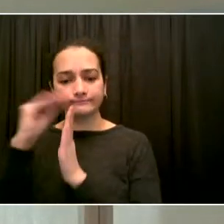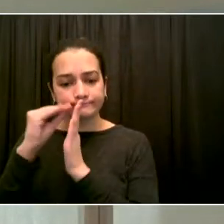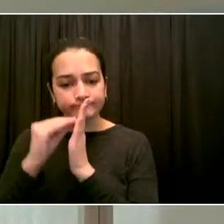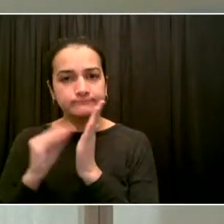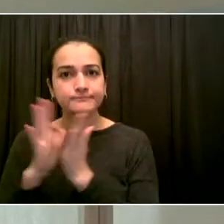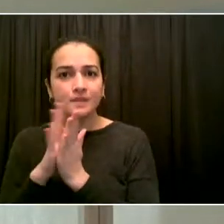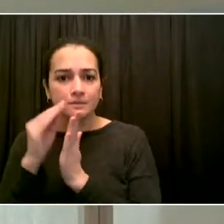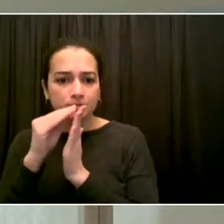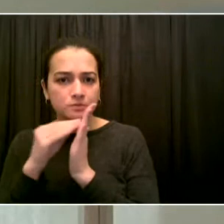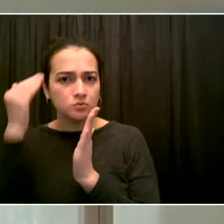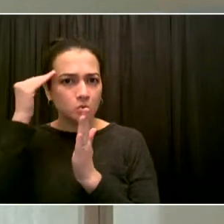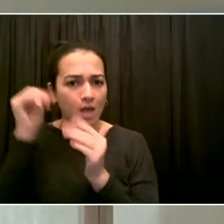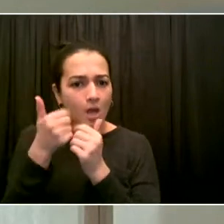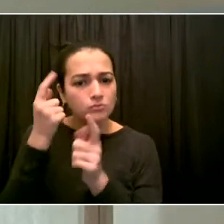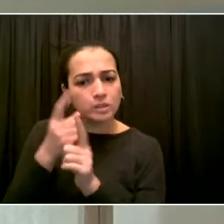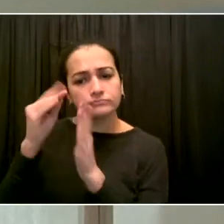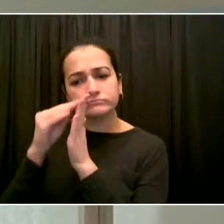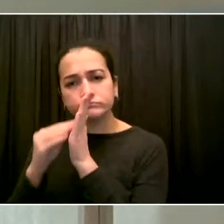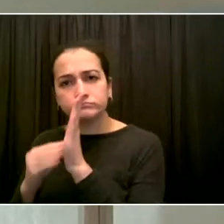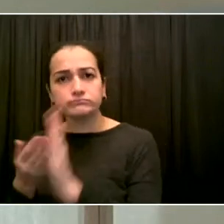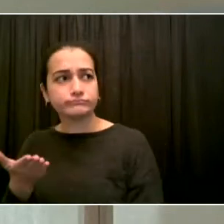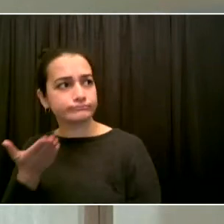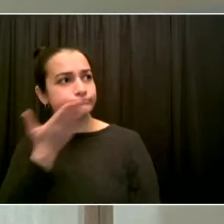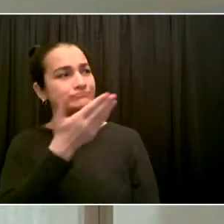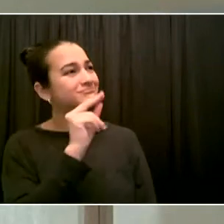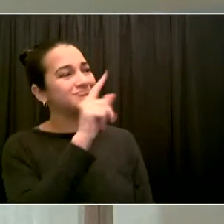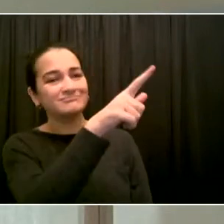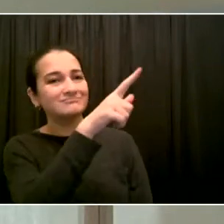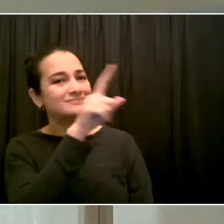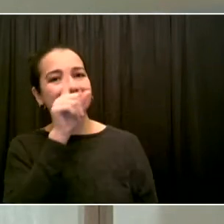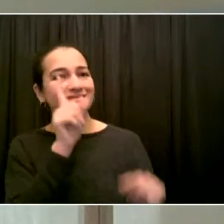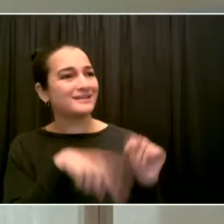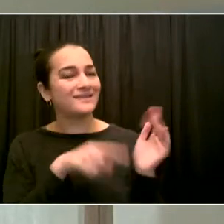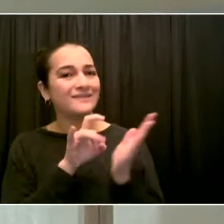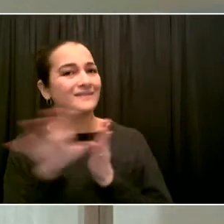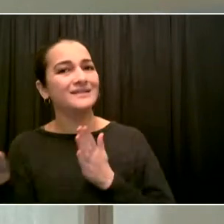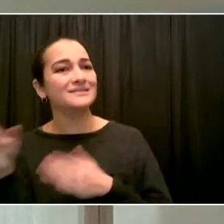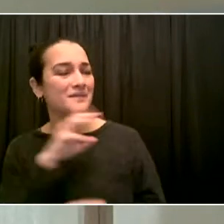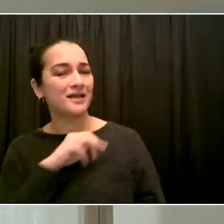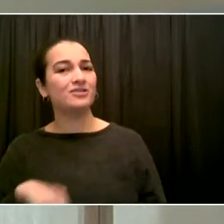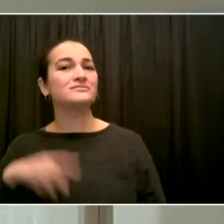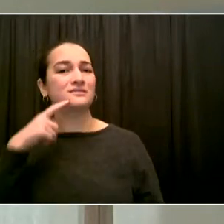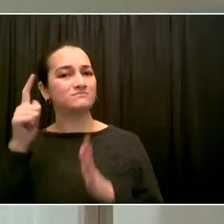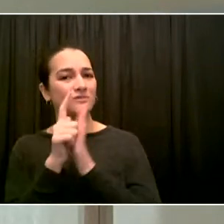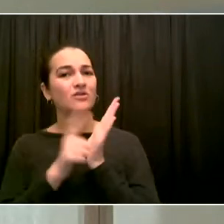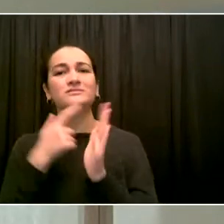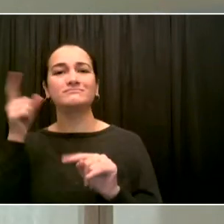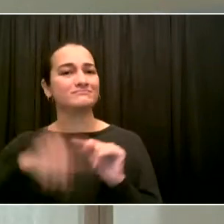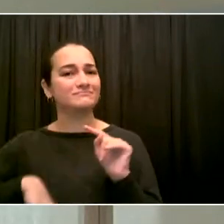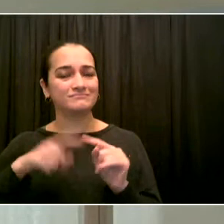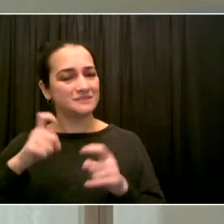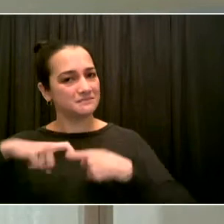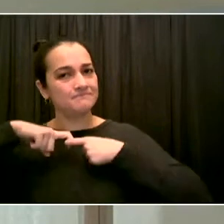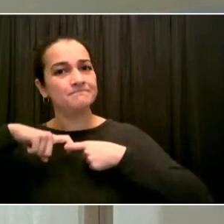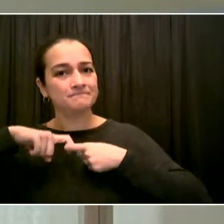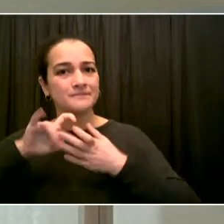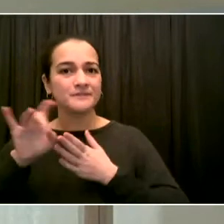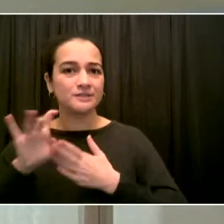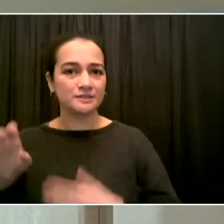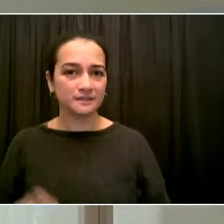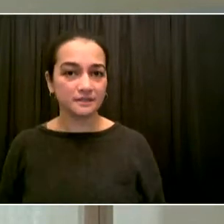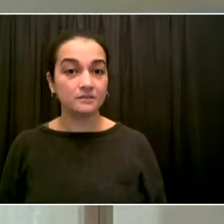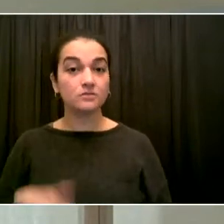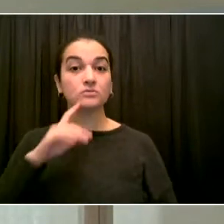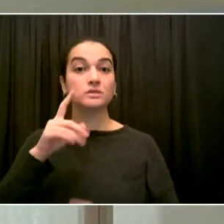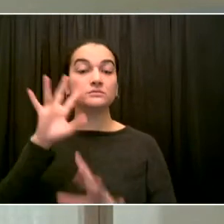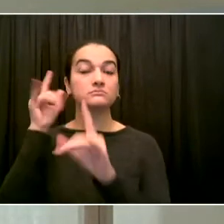is part of an overall 500,000 people who have gotten help since the beginning of the administration. I want to also highlight